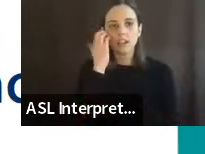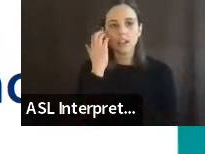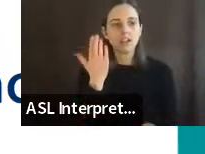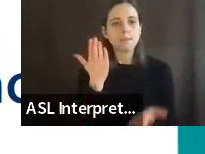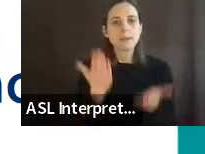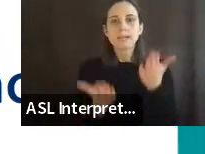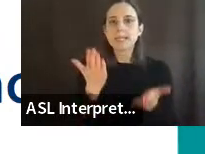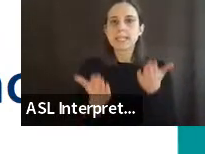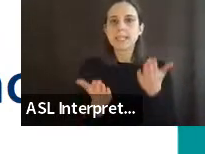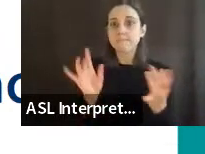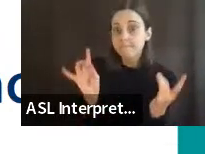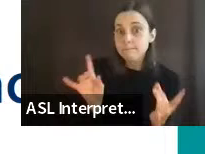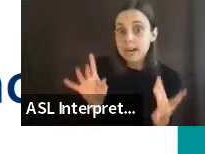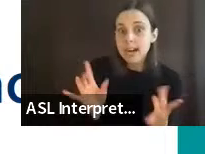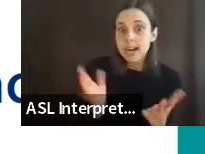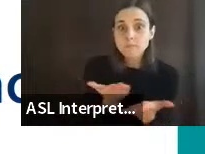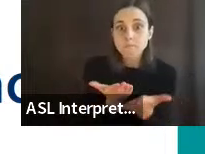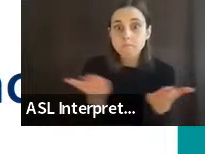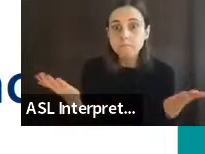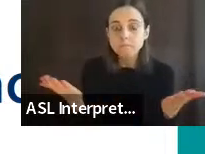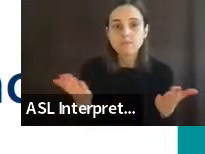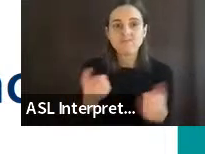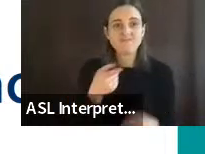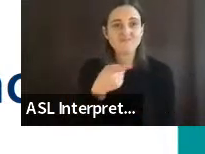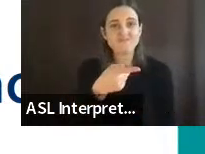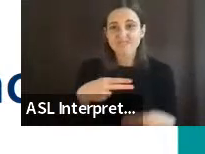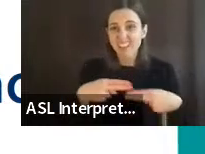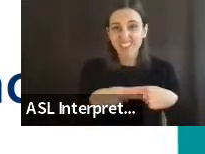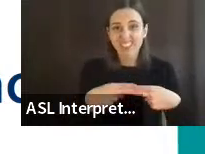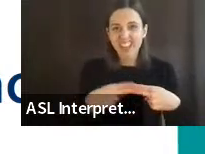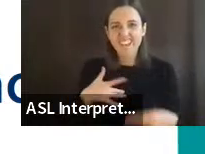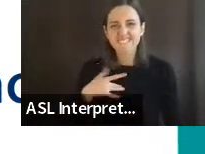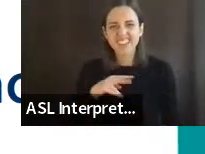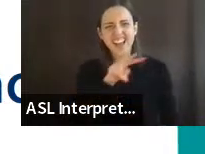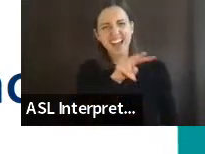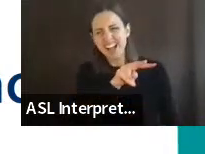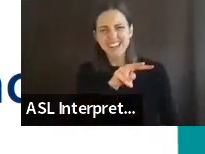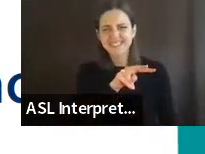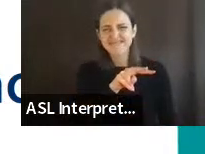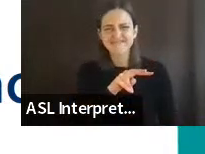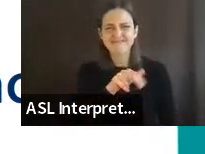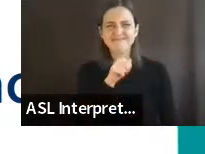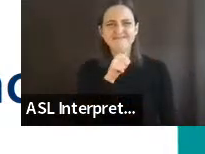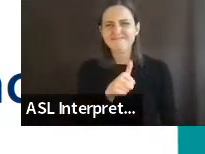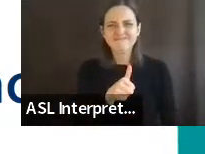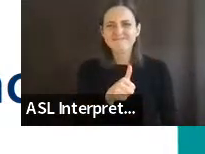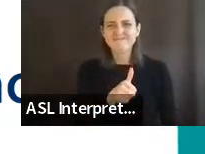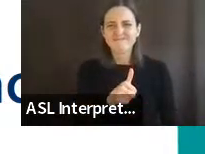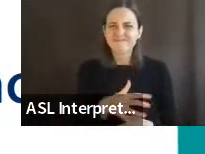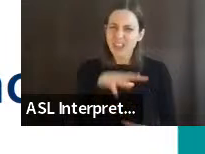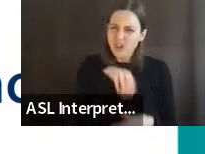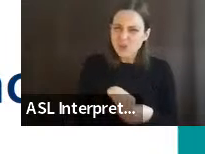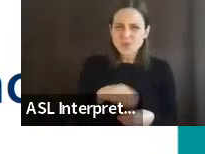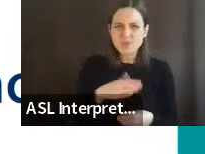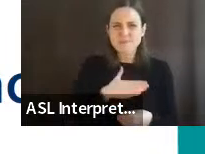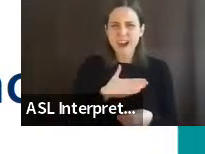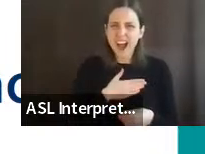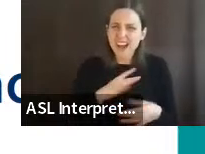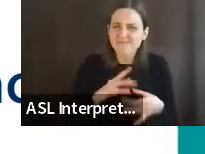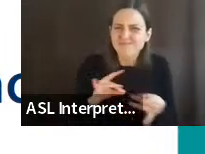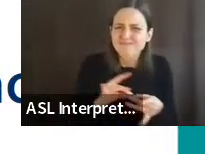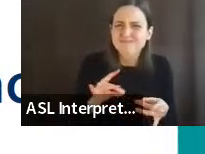any feedback if this slide doesn't capture all of what was shared during our last session. We would love